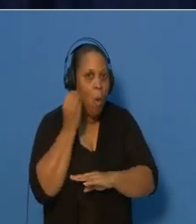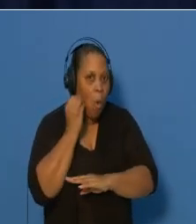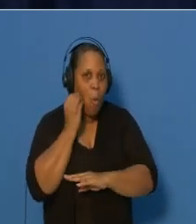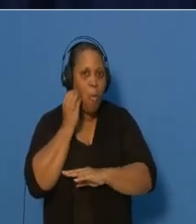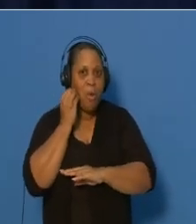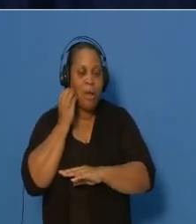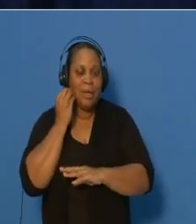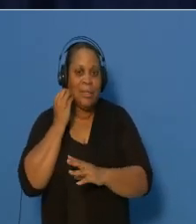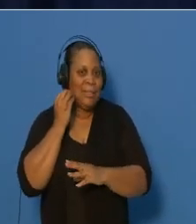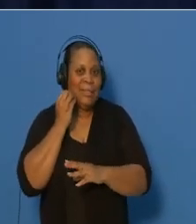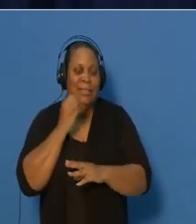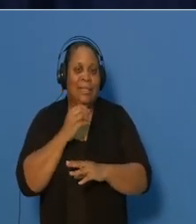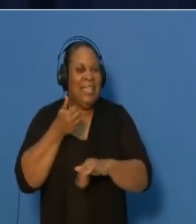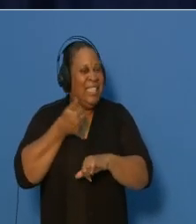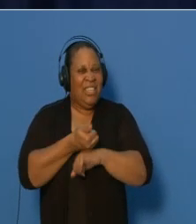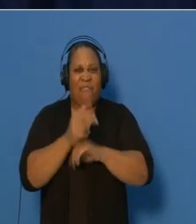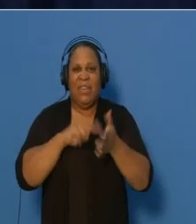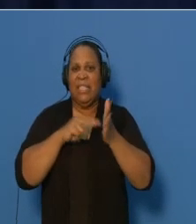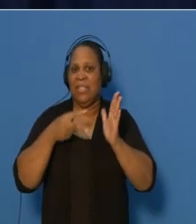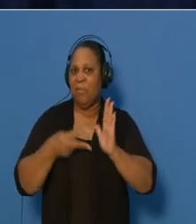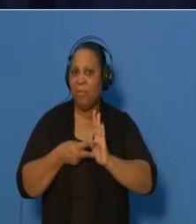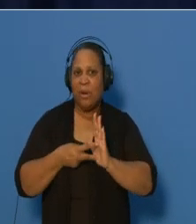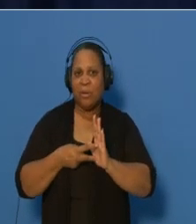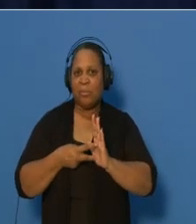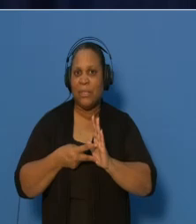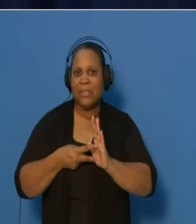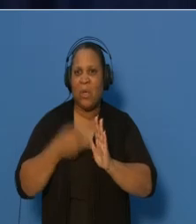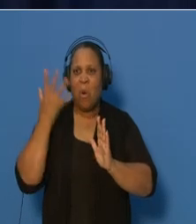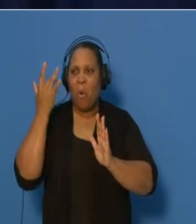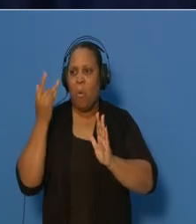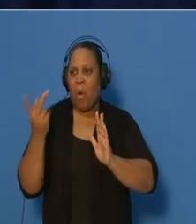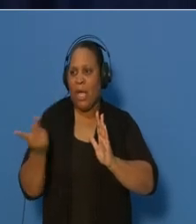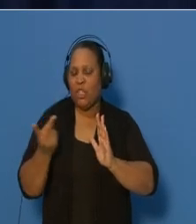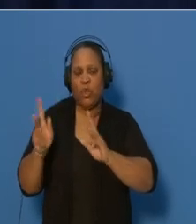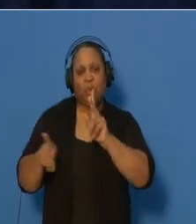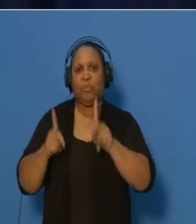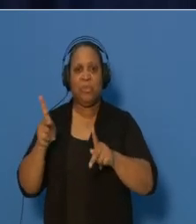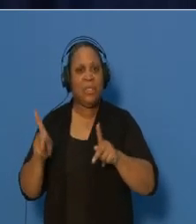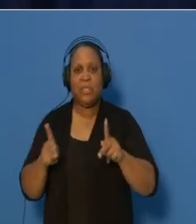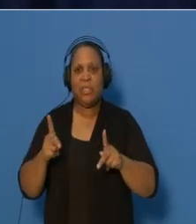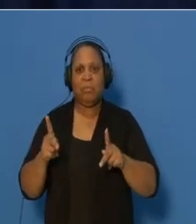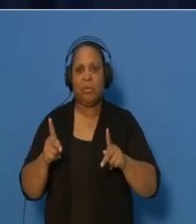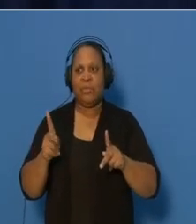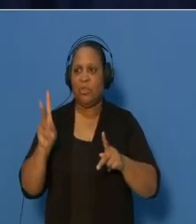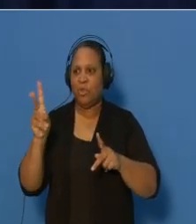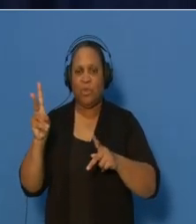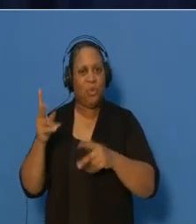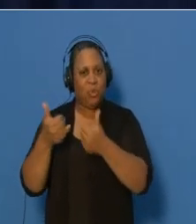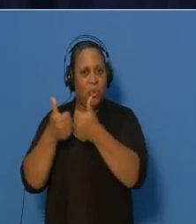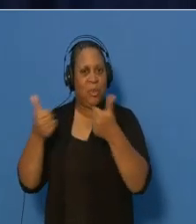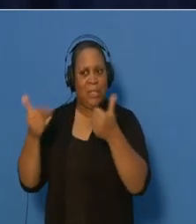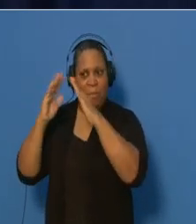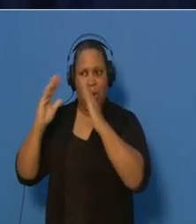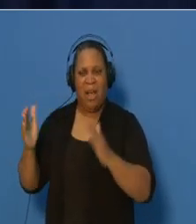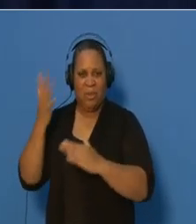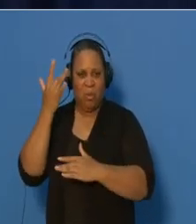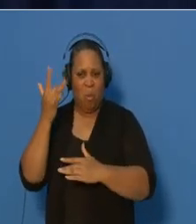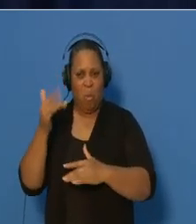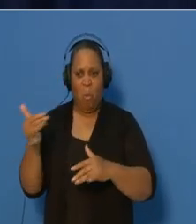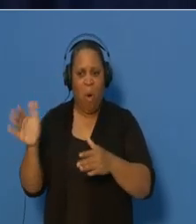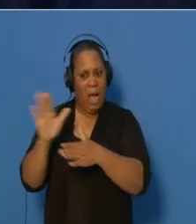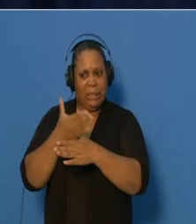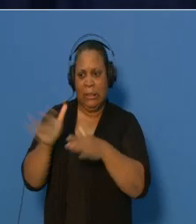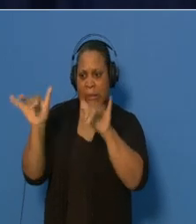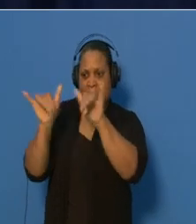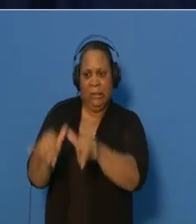It defeats the purpose of having two persons inside of from two separate households inside of the same space where